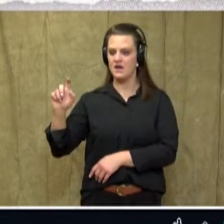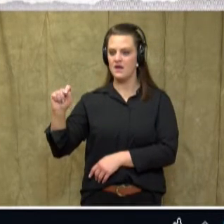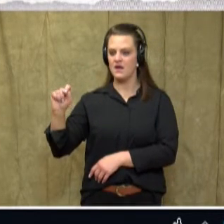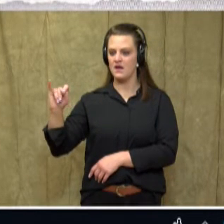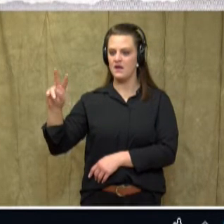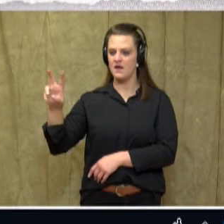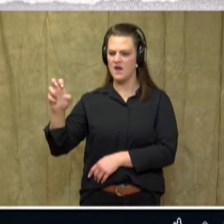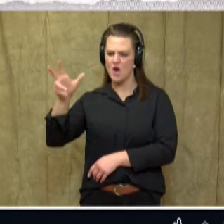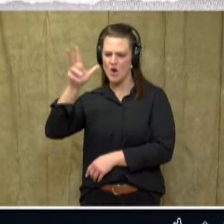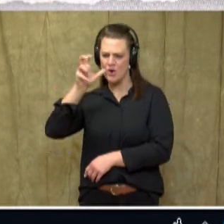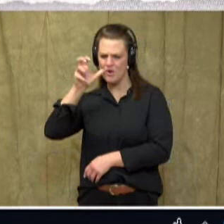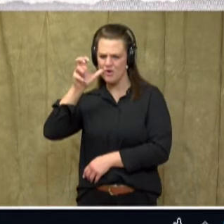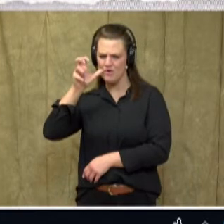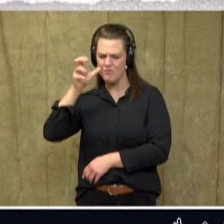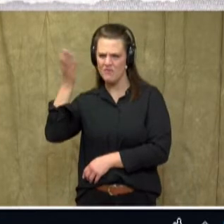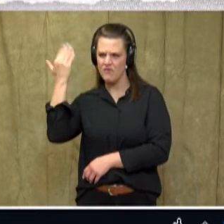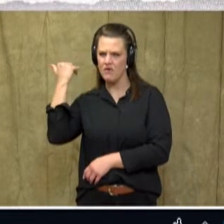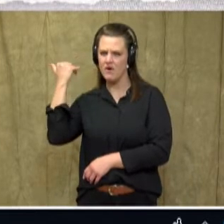native?